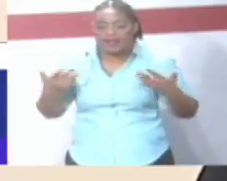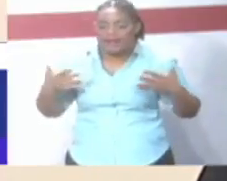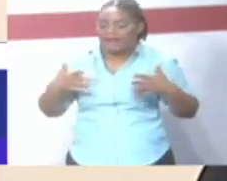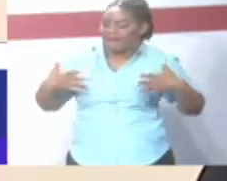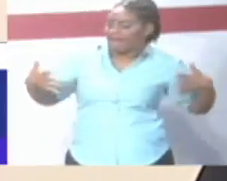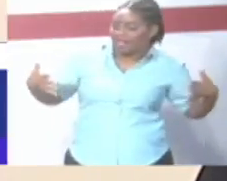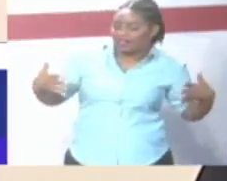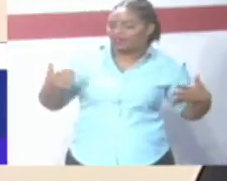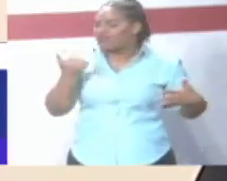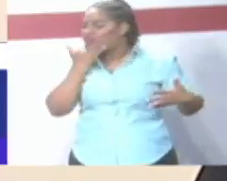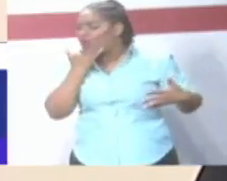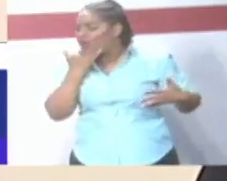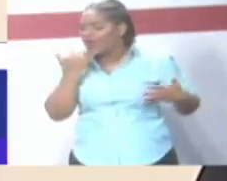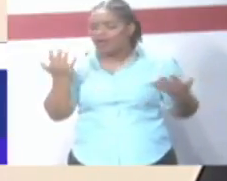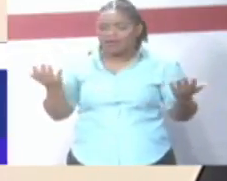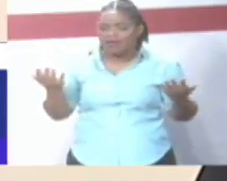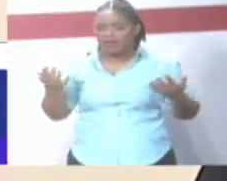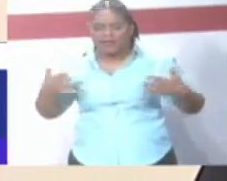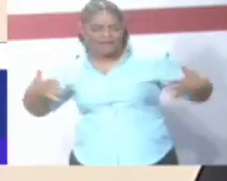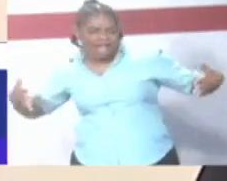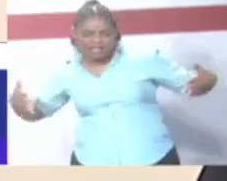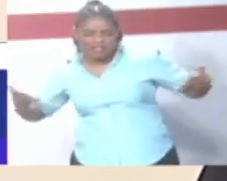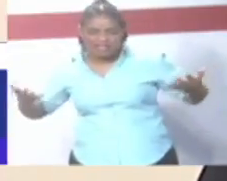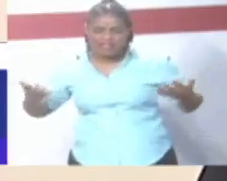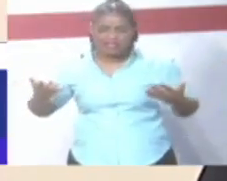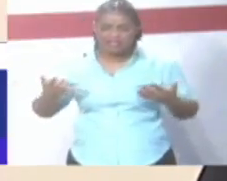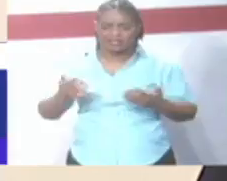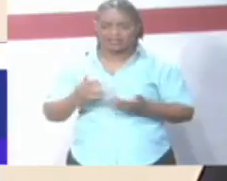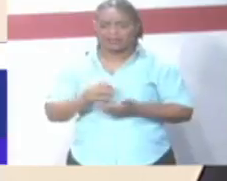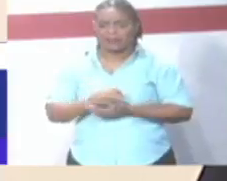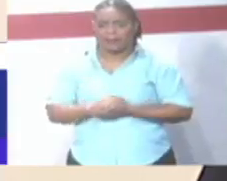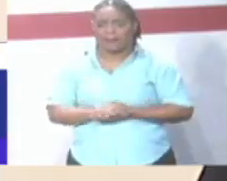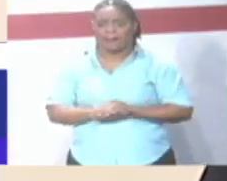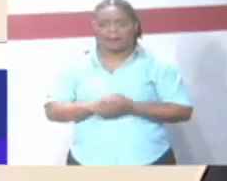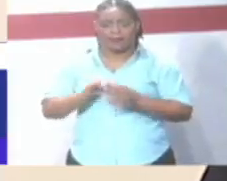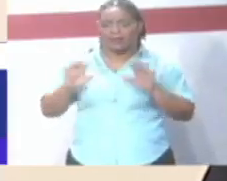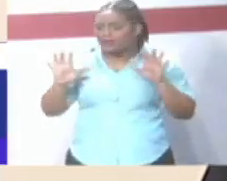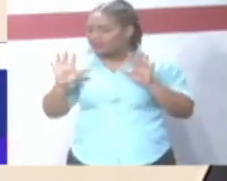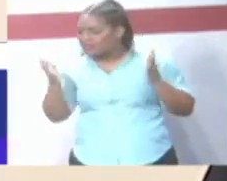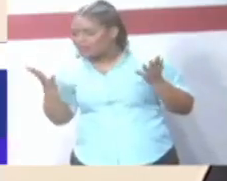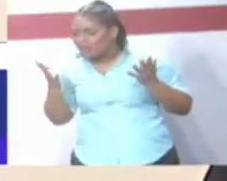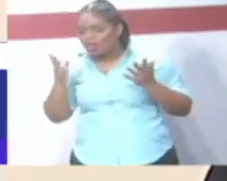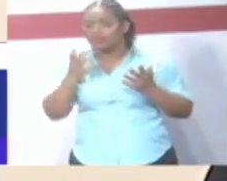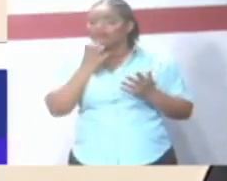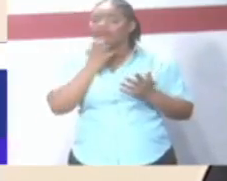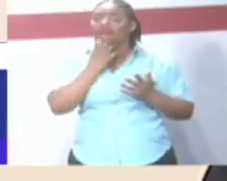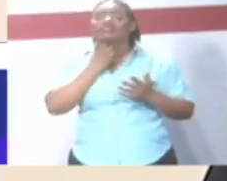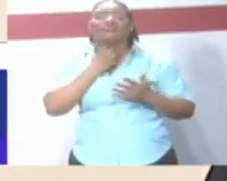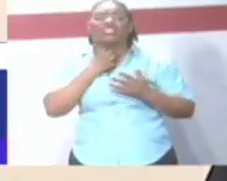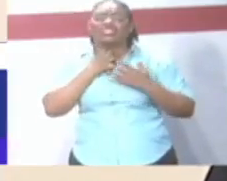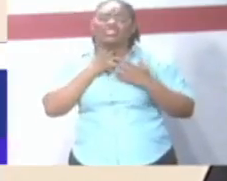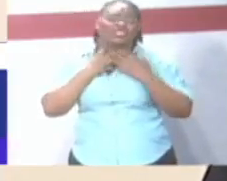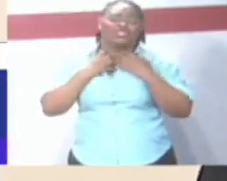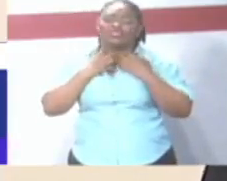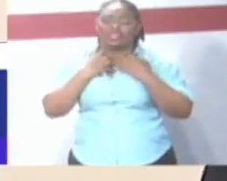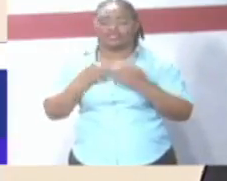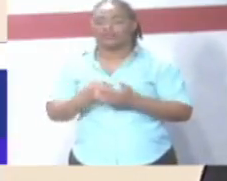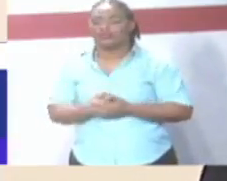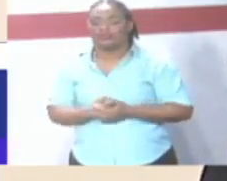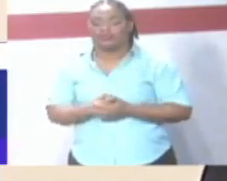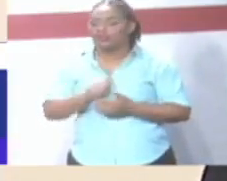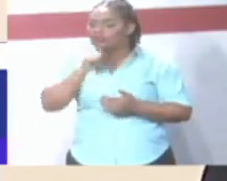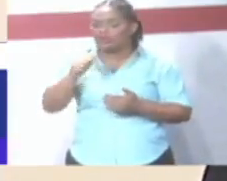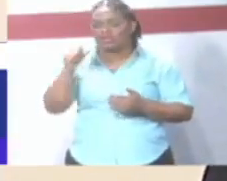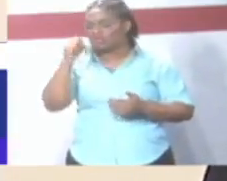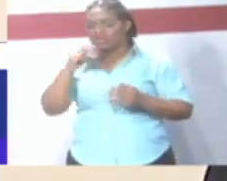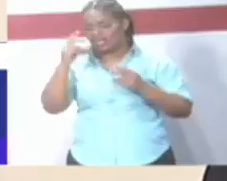I don't know. You have any symptoms? No, since Sunday, minor sore throat. That wouldn't be considered as a breakthrough, because we expect that.